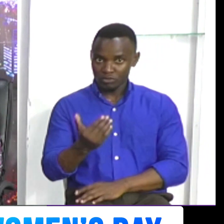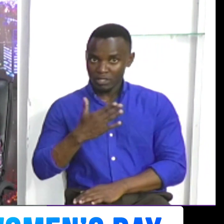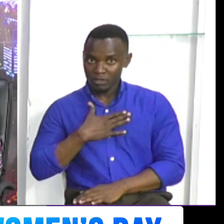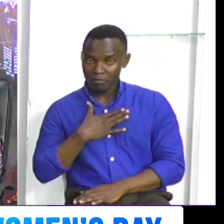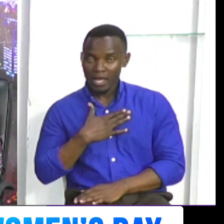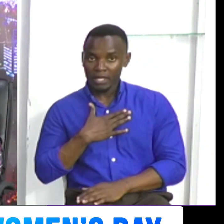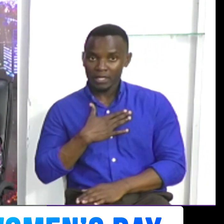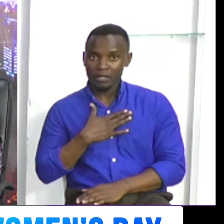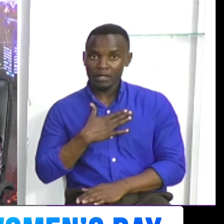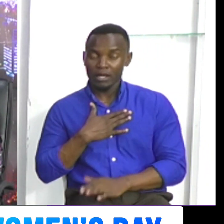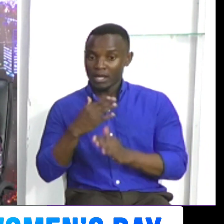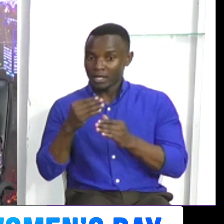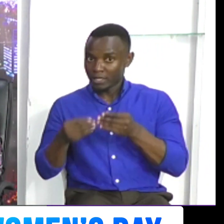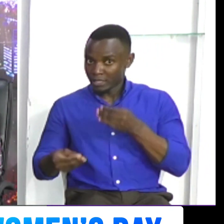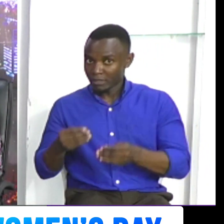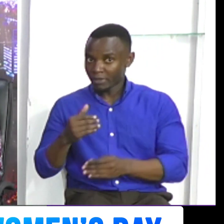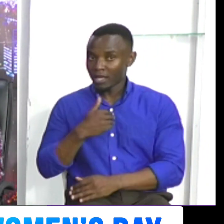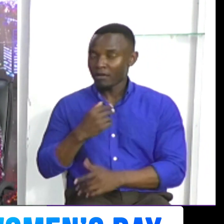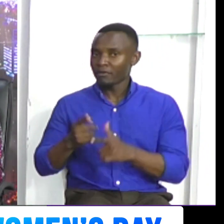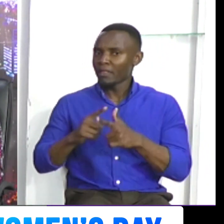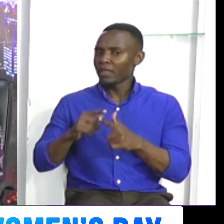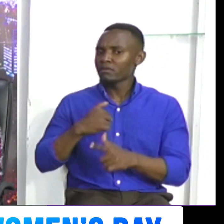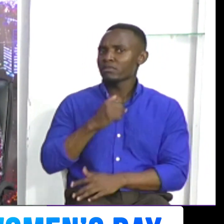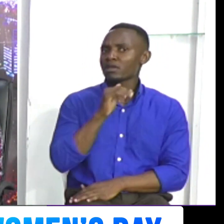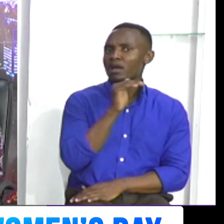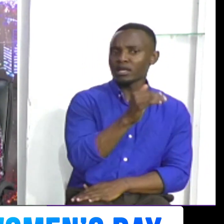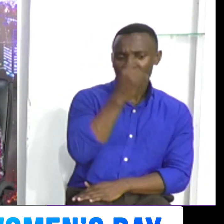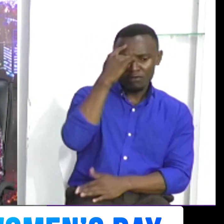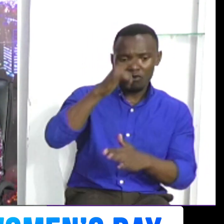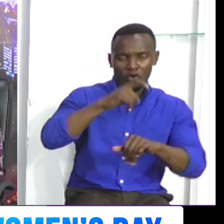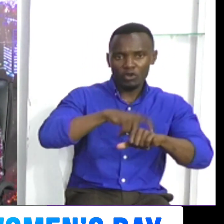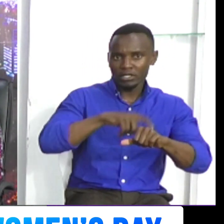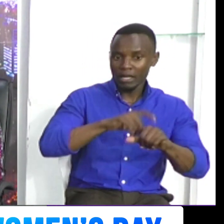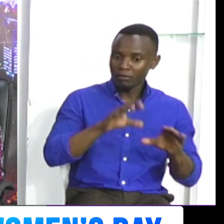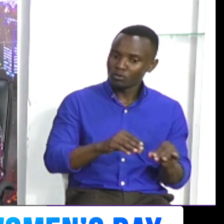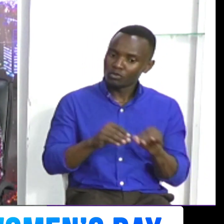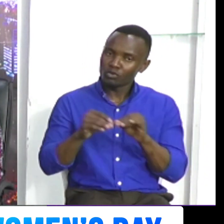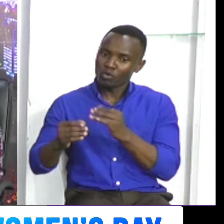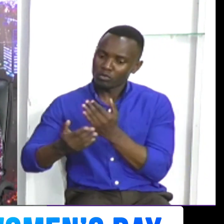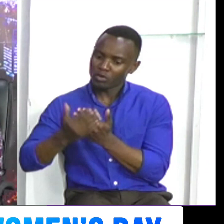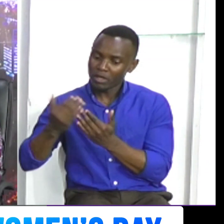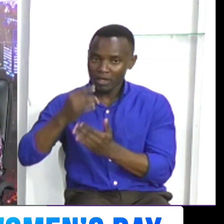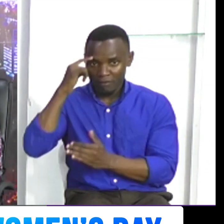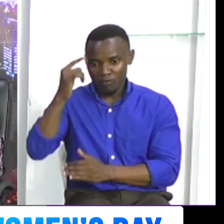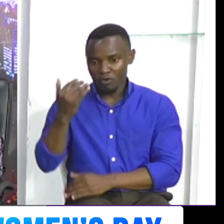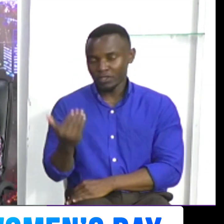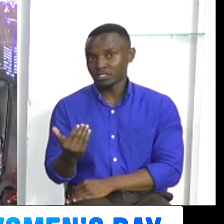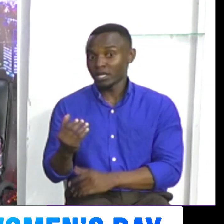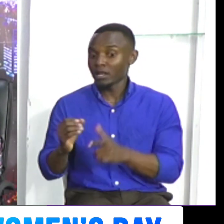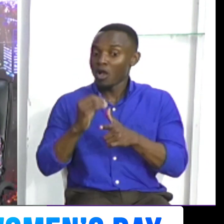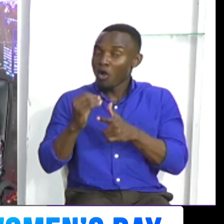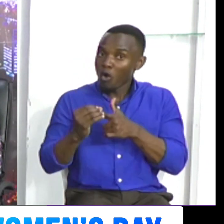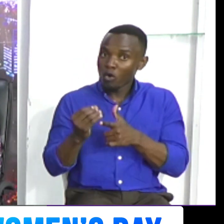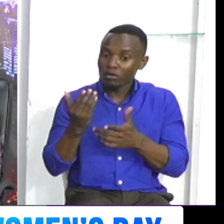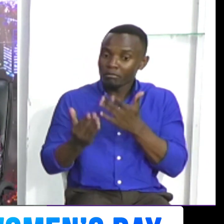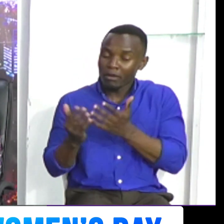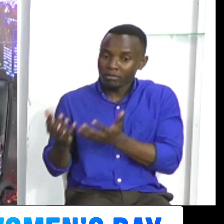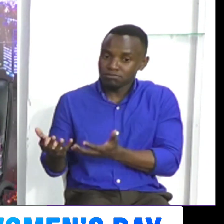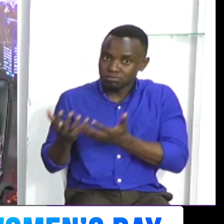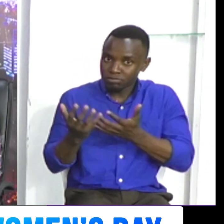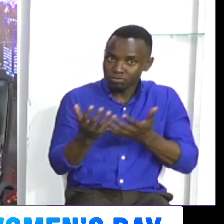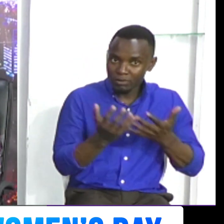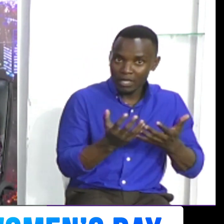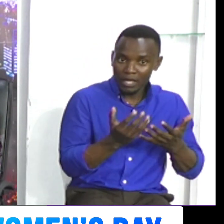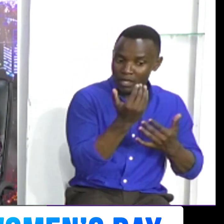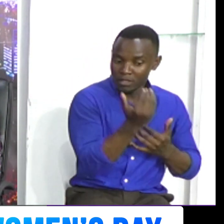minutes extra time to go and attend to that child, or I don't have a place to leave that child, I would love to come with that child. Is the